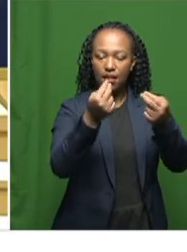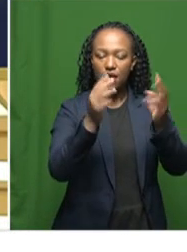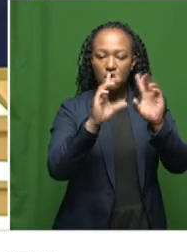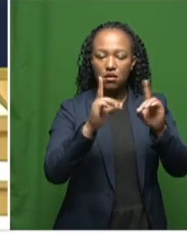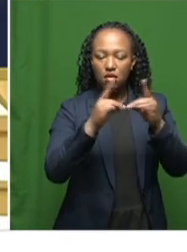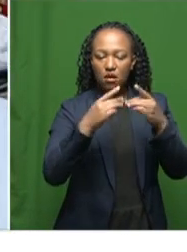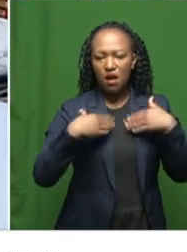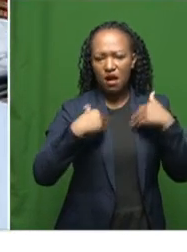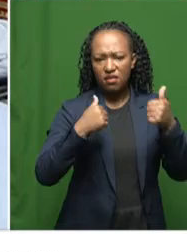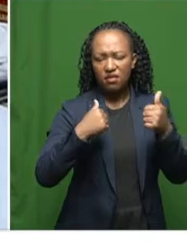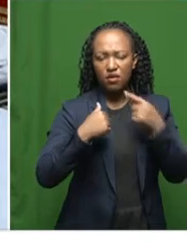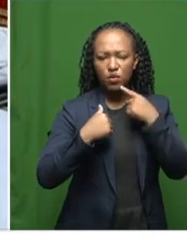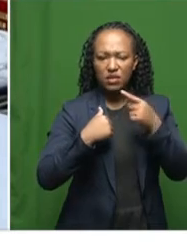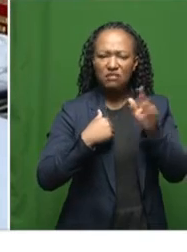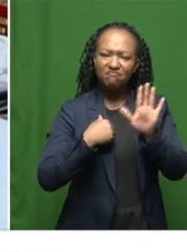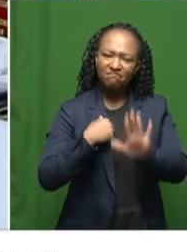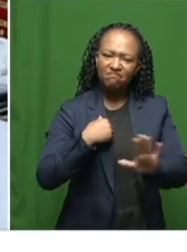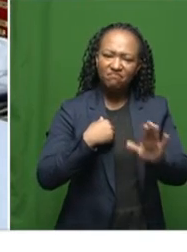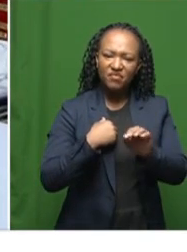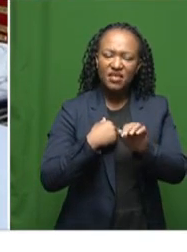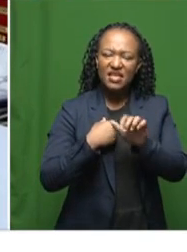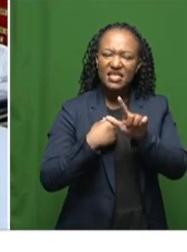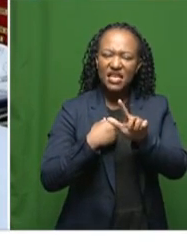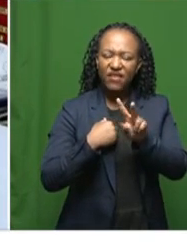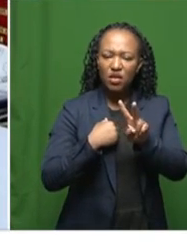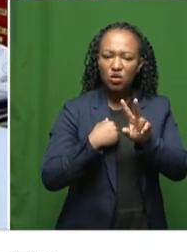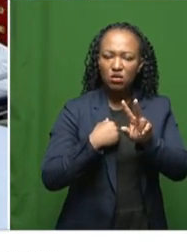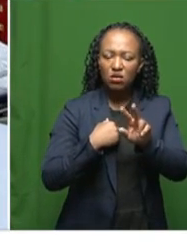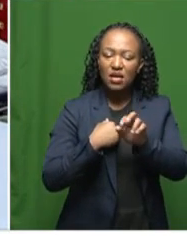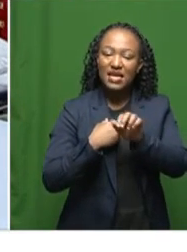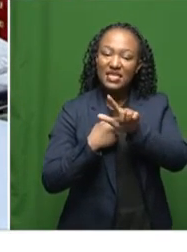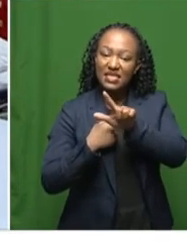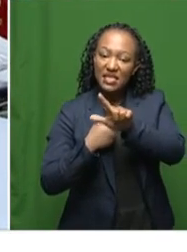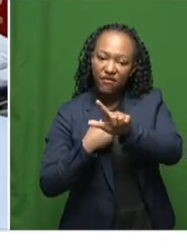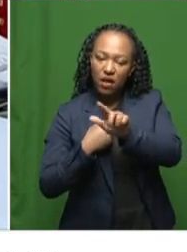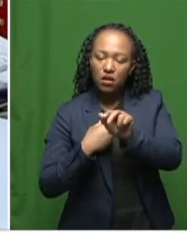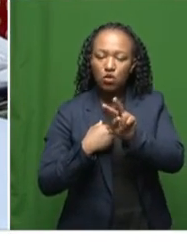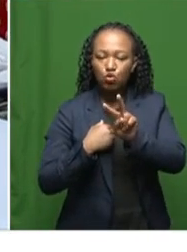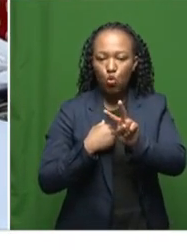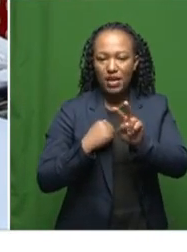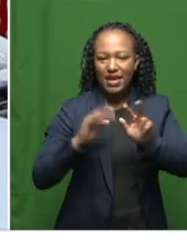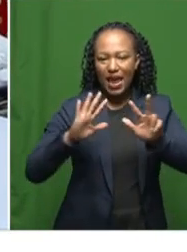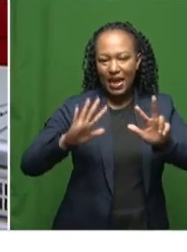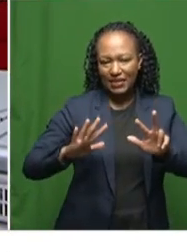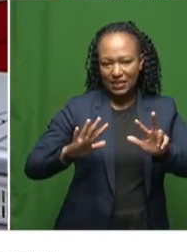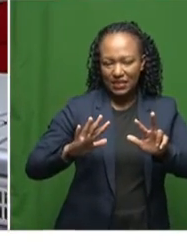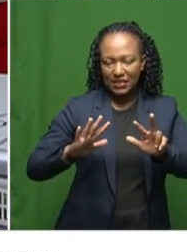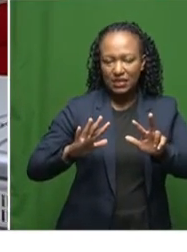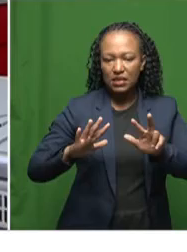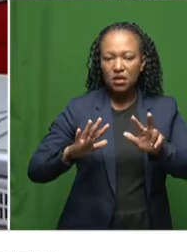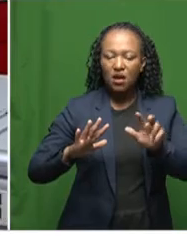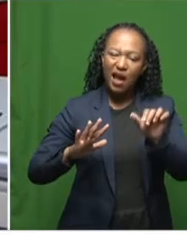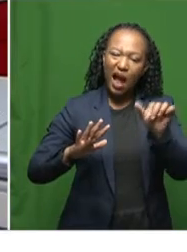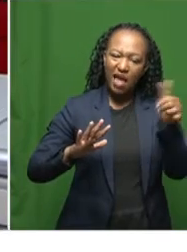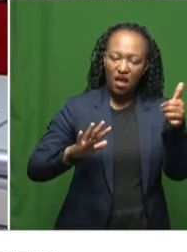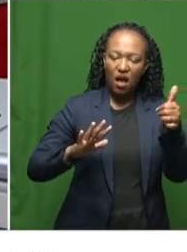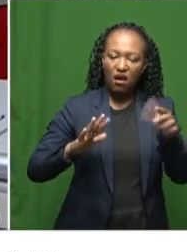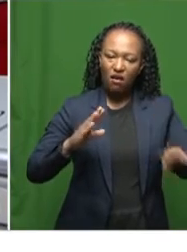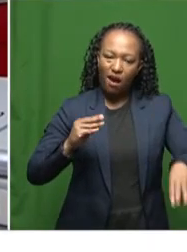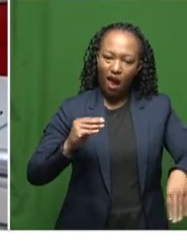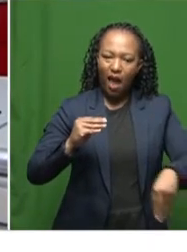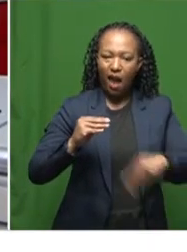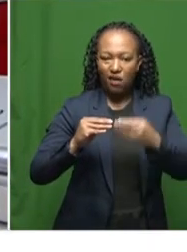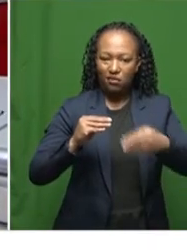was supposed to cost us about 728. But we have covered other items that are required.